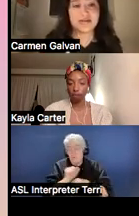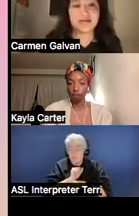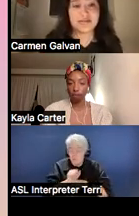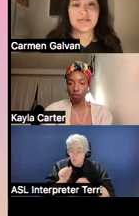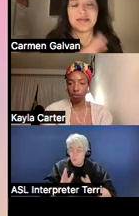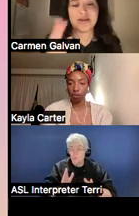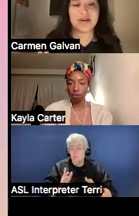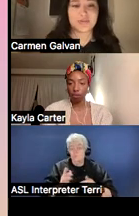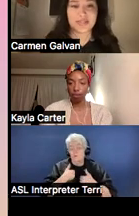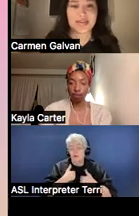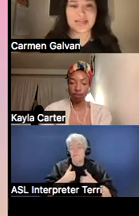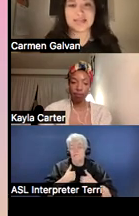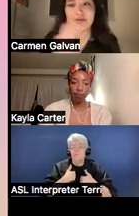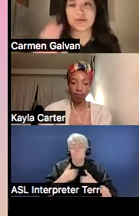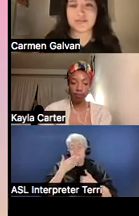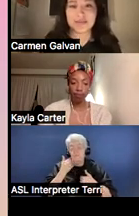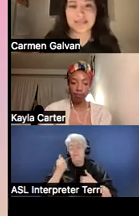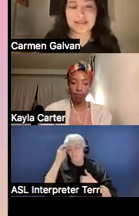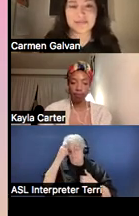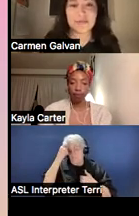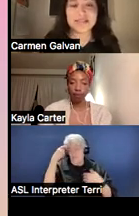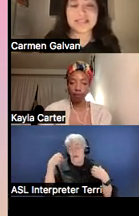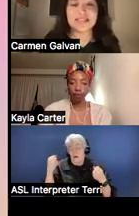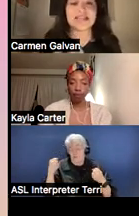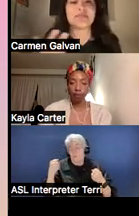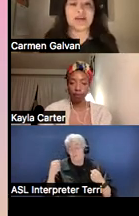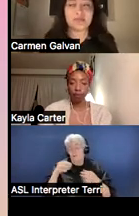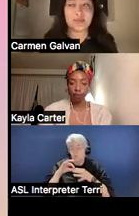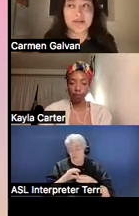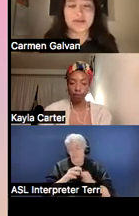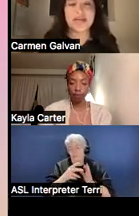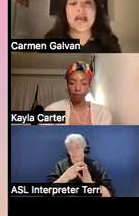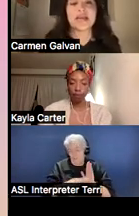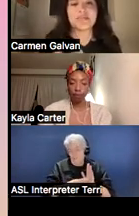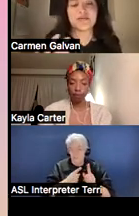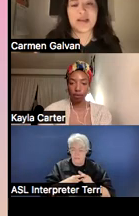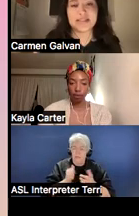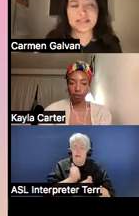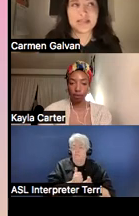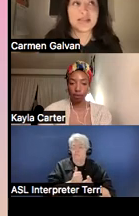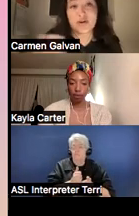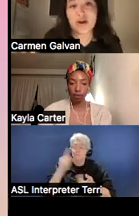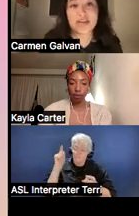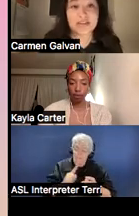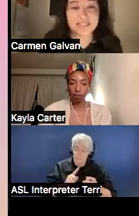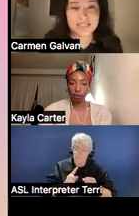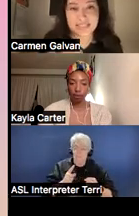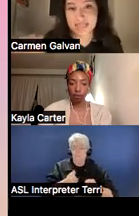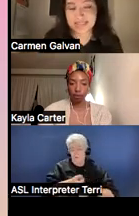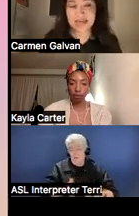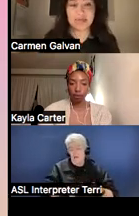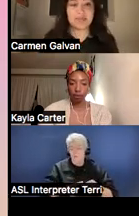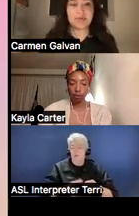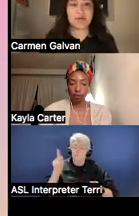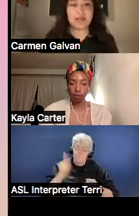better mental health related bereavement leave policy that can prevent burnout and can prevent the chronic illnesses and